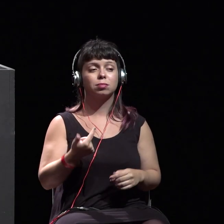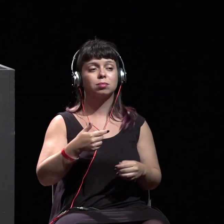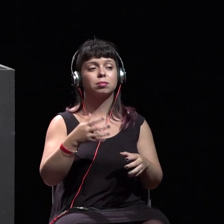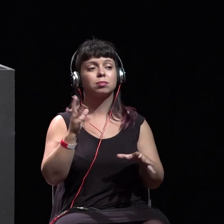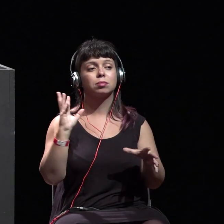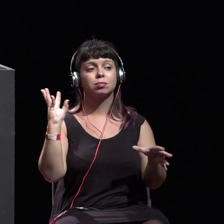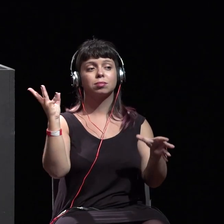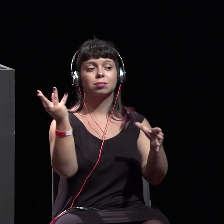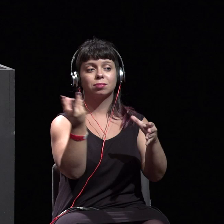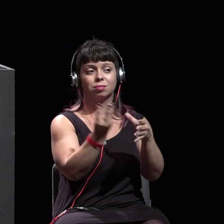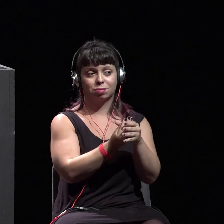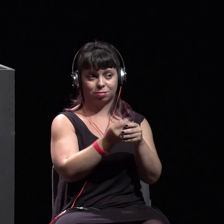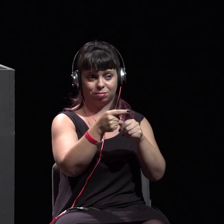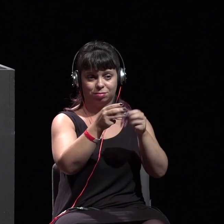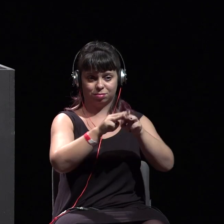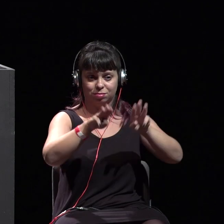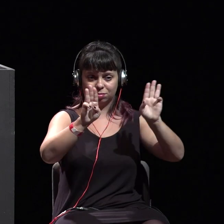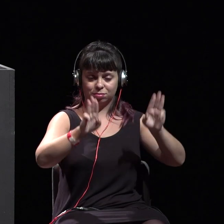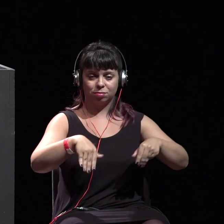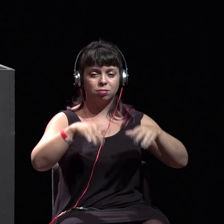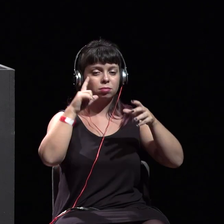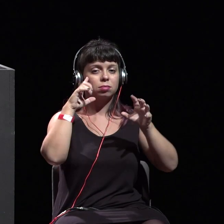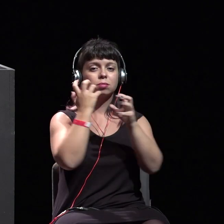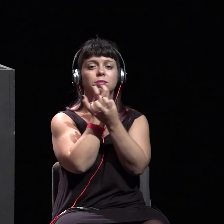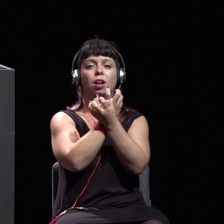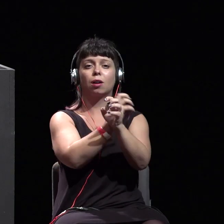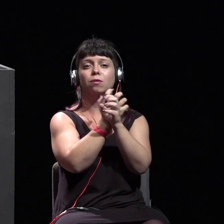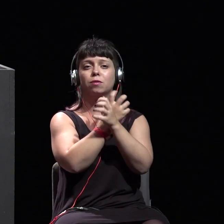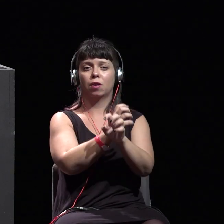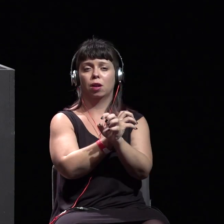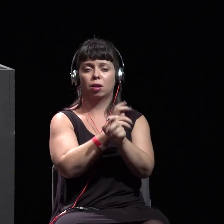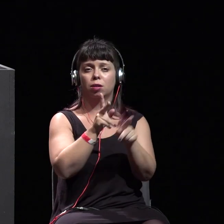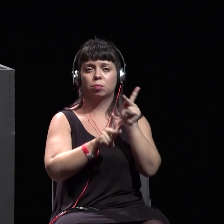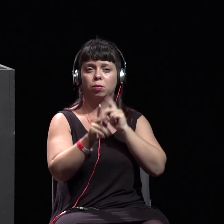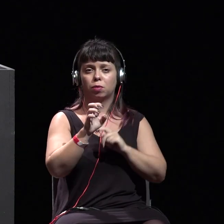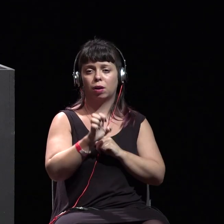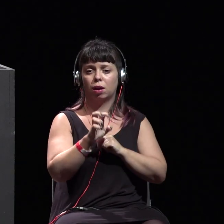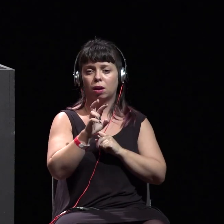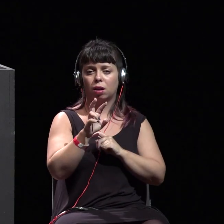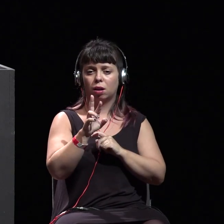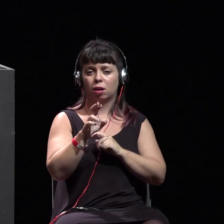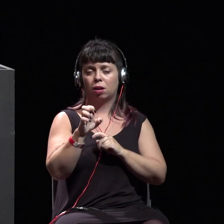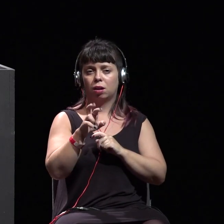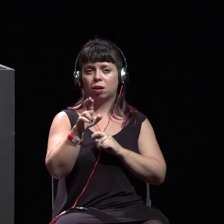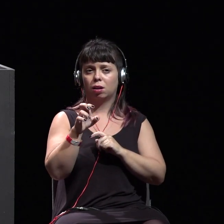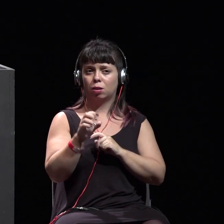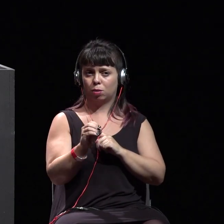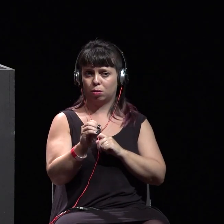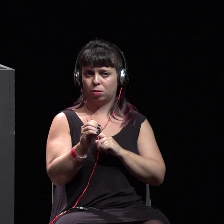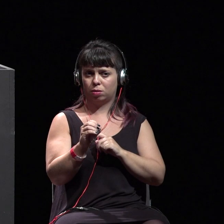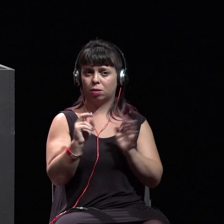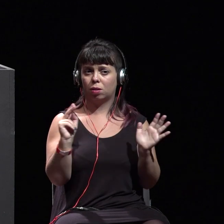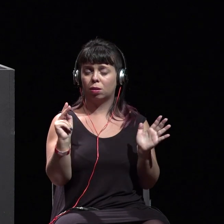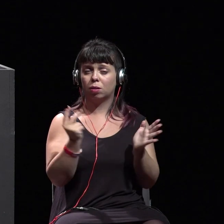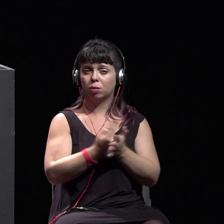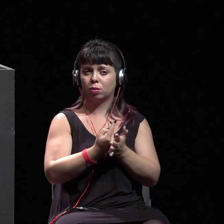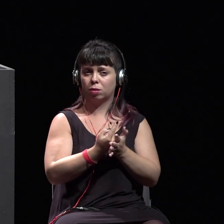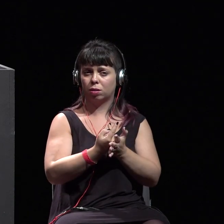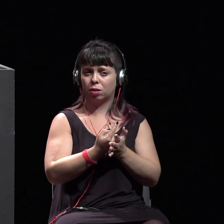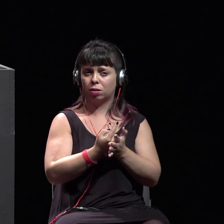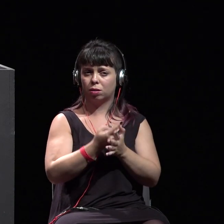colonial violence inflicted upon the living, sacred, ancestral totems caged in glass cages,